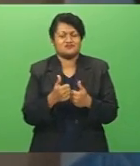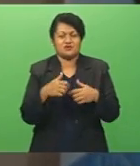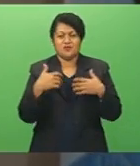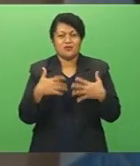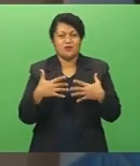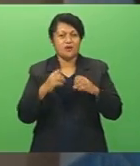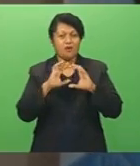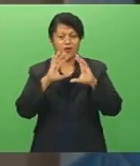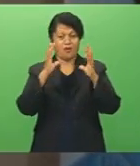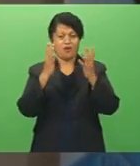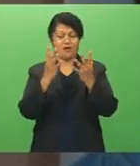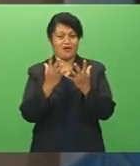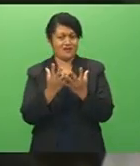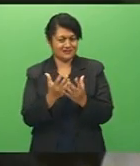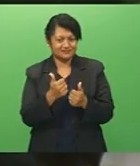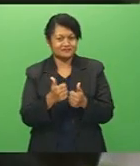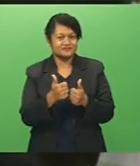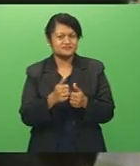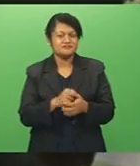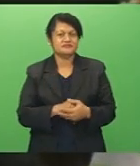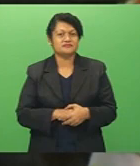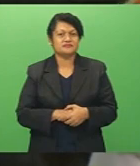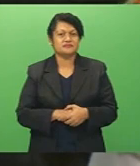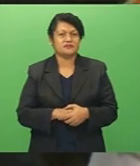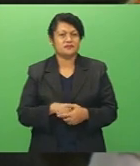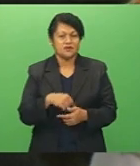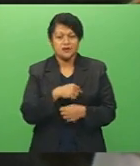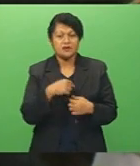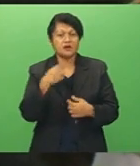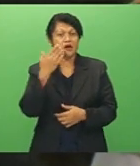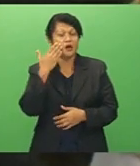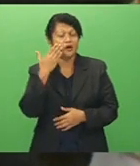worldwide trend. Art, as you were well aware, is not just something for show.